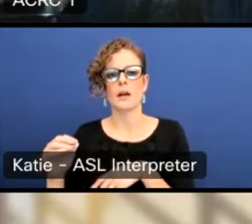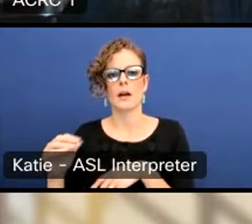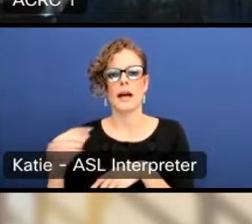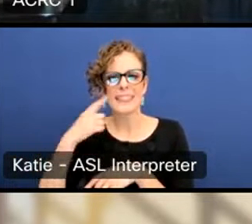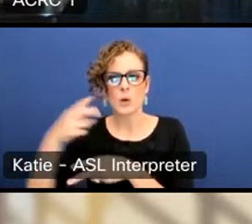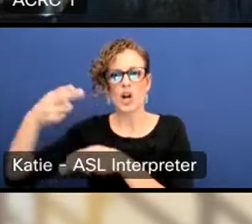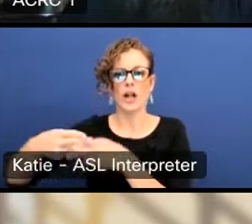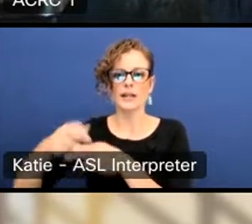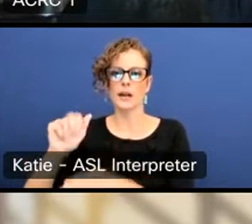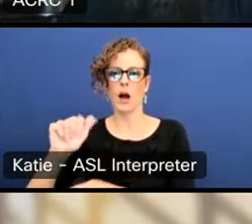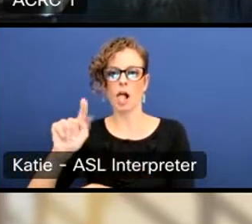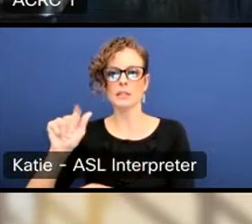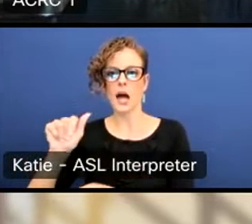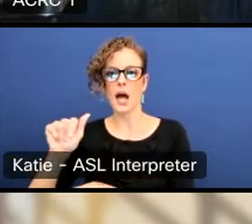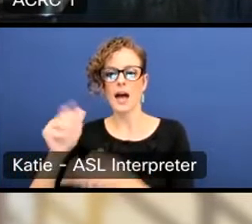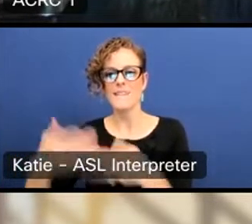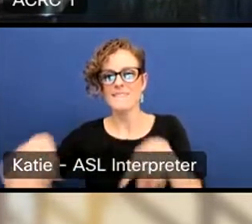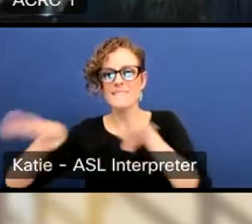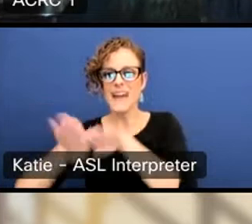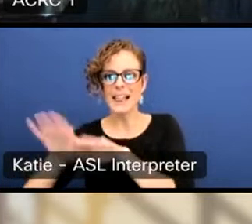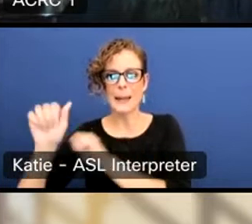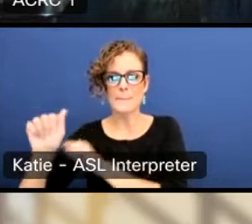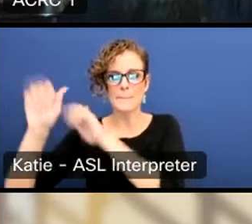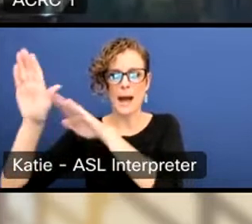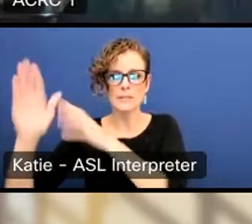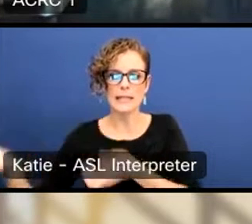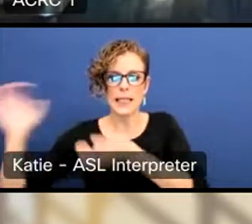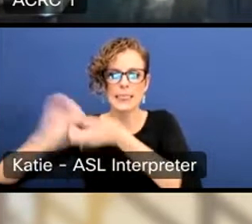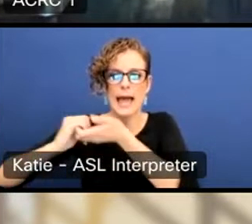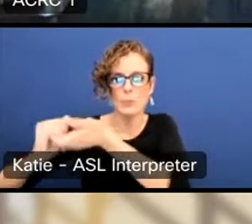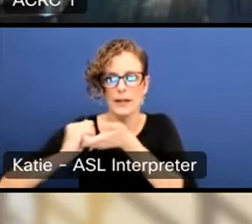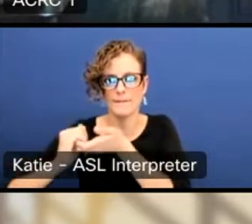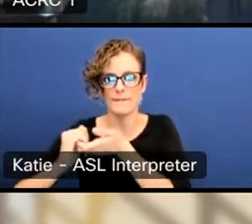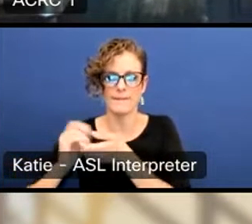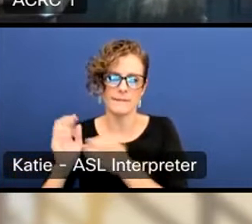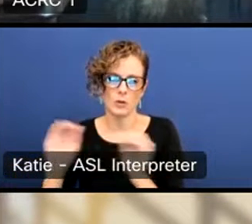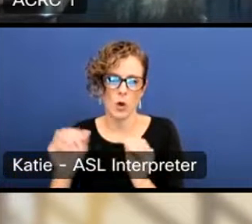the Alta Valley Mountain Collaborative right now, which is about as creative as we can get, I think.